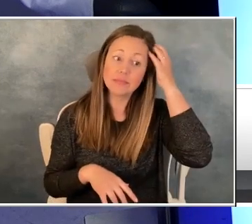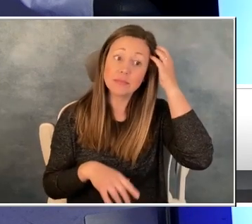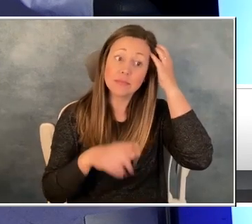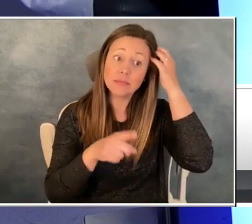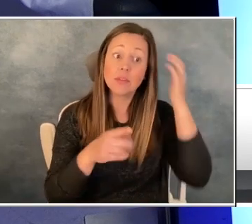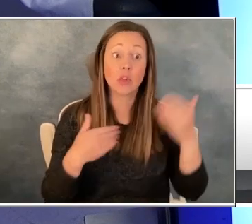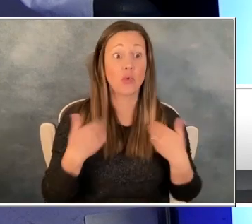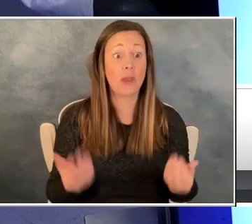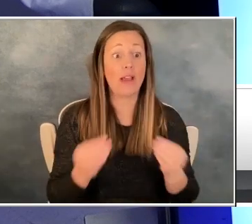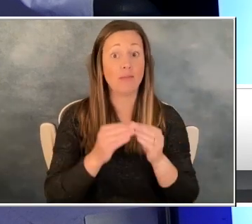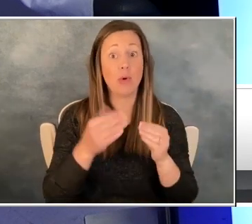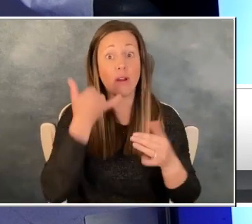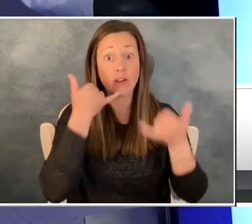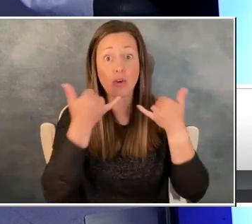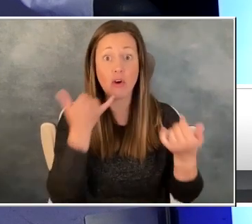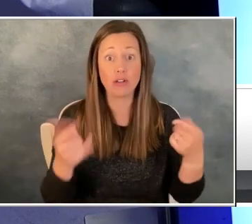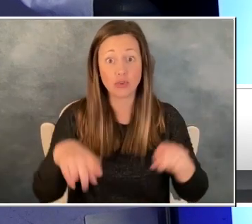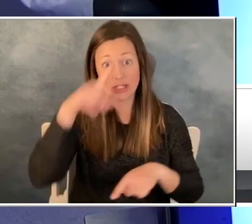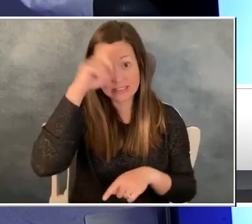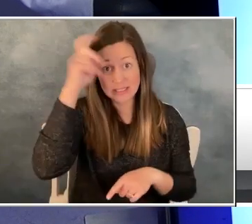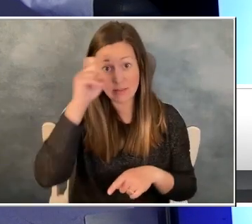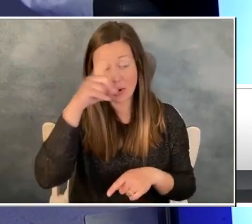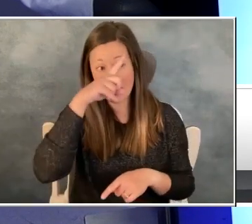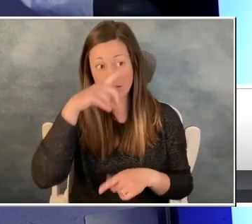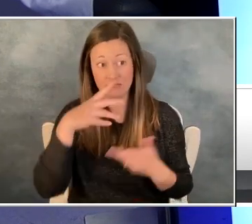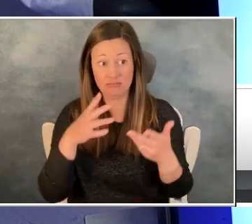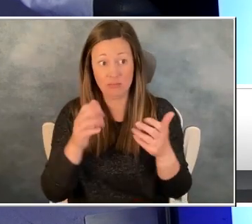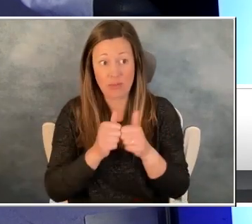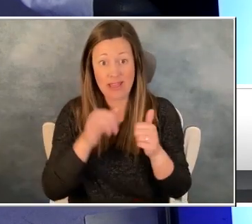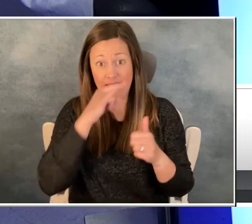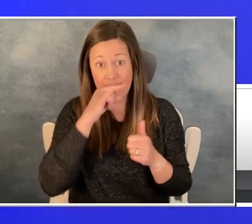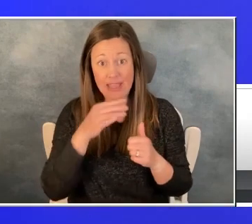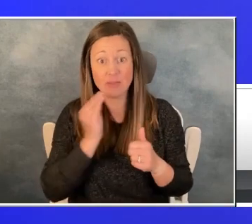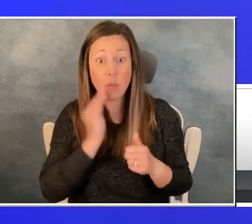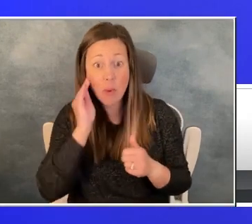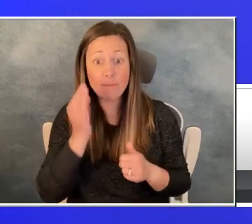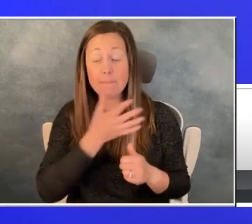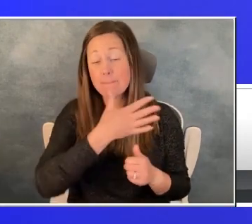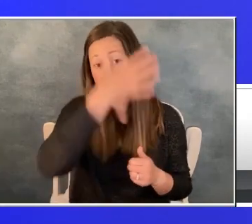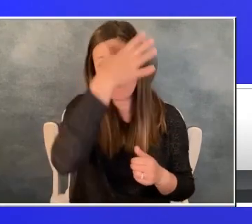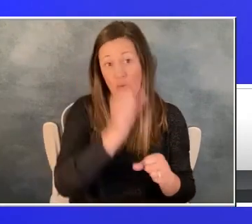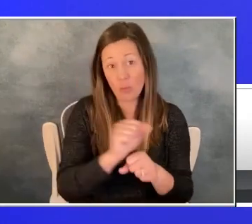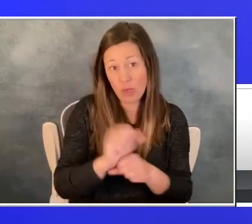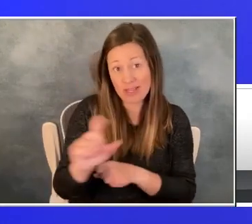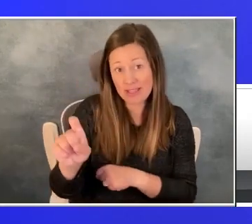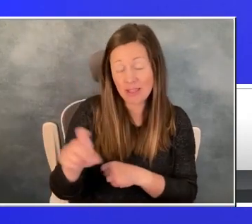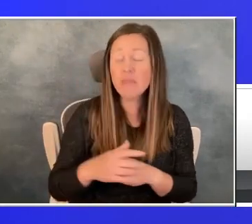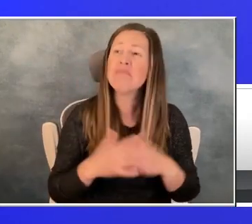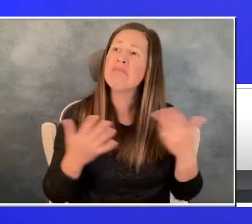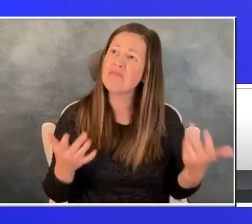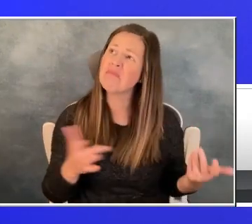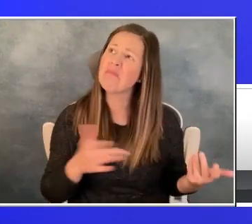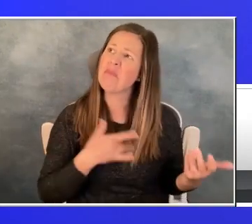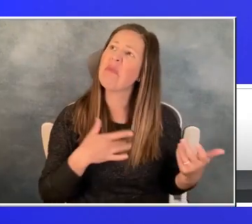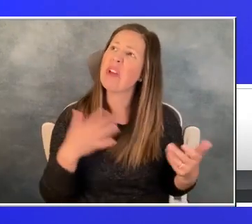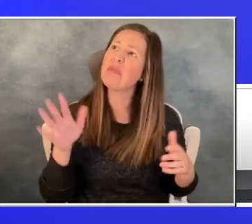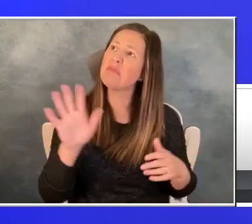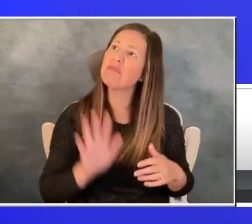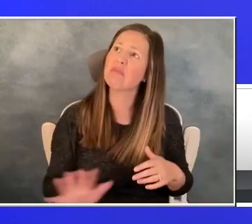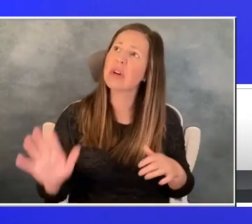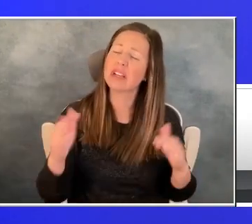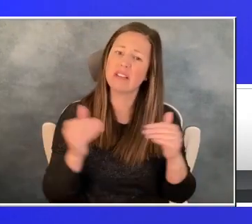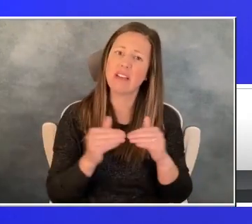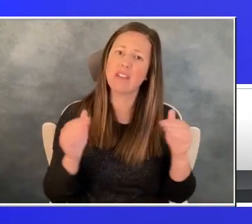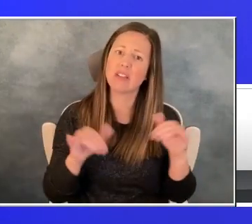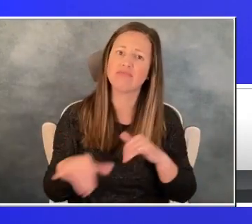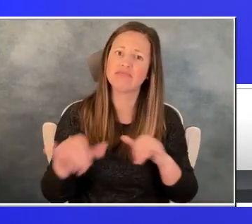home and the parents are working? I'd say it's pretty even. It really just depends on the season and the types of calls. So we might see more calls